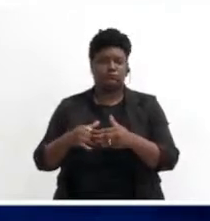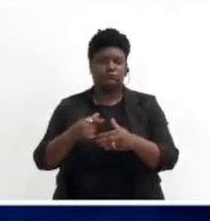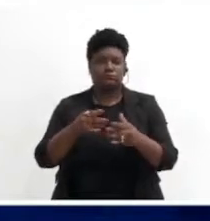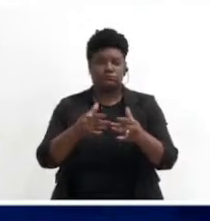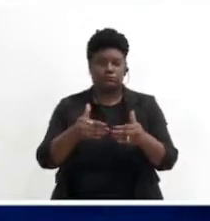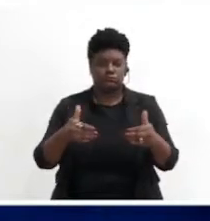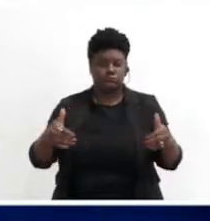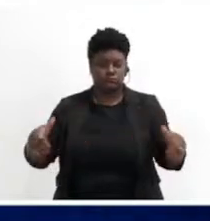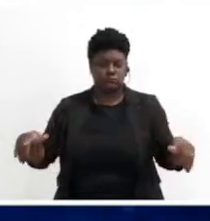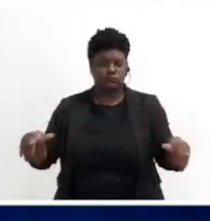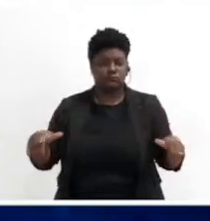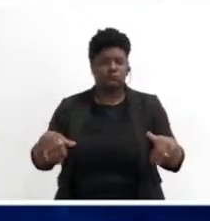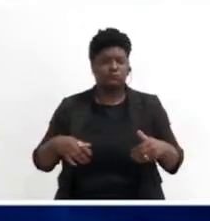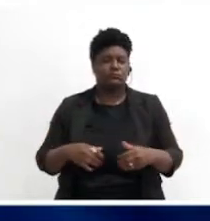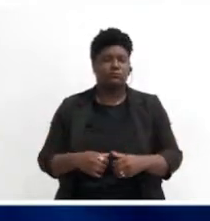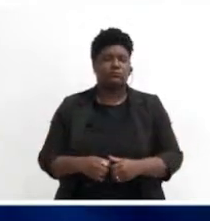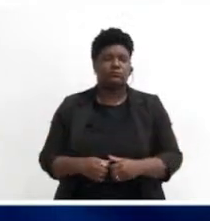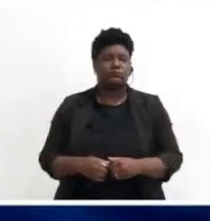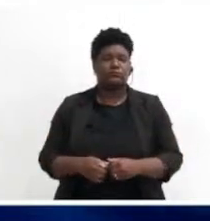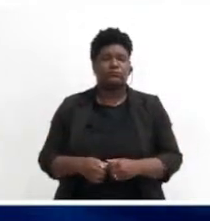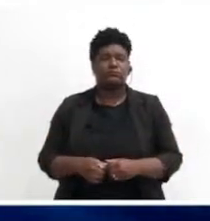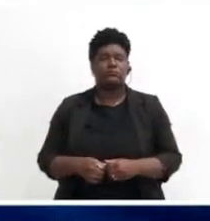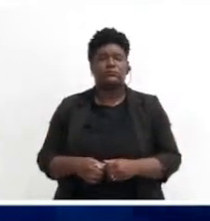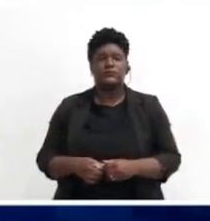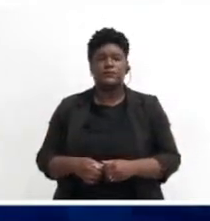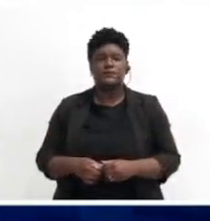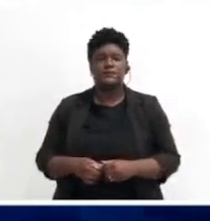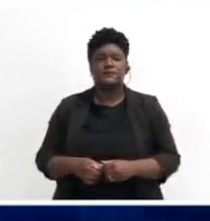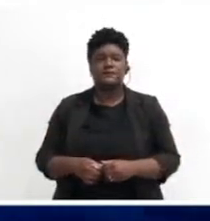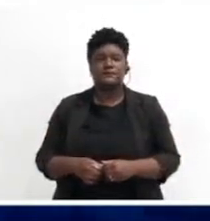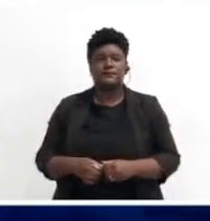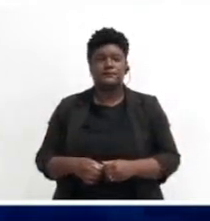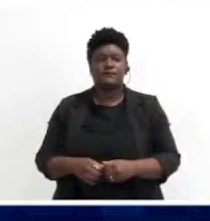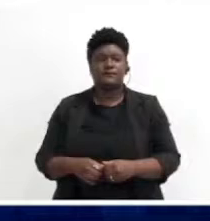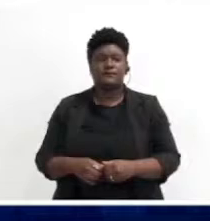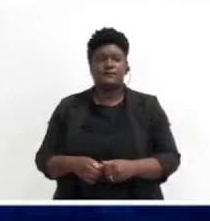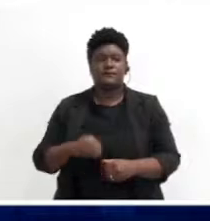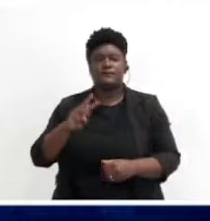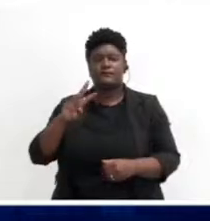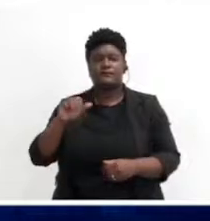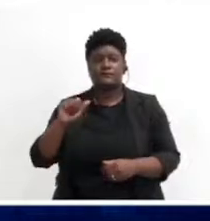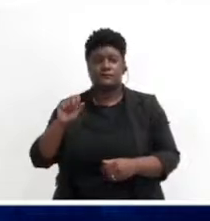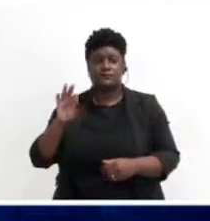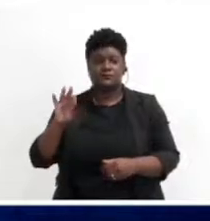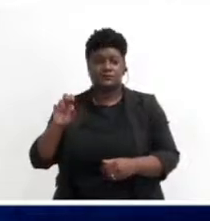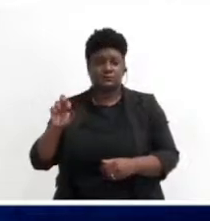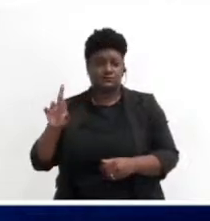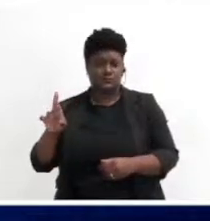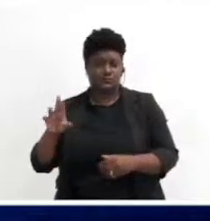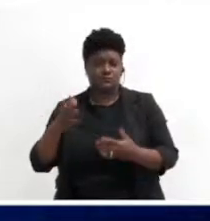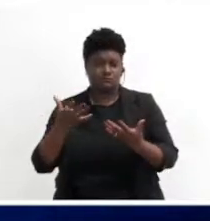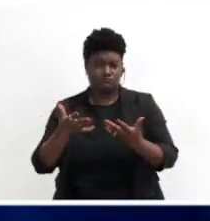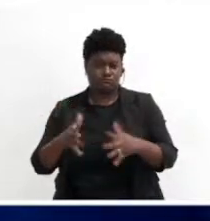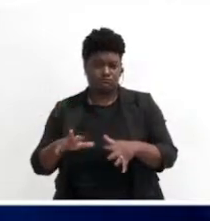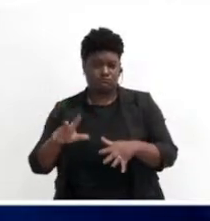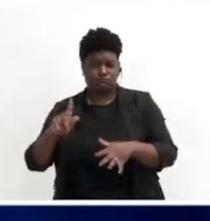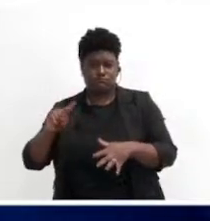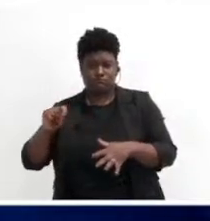And so then once that wafer with a TSV comes out of the fab, you thin